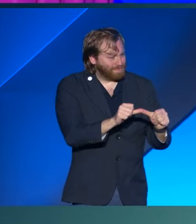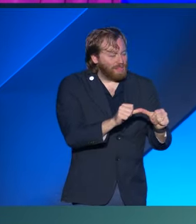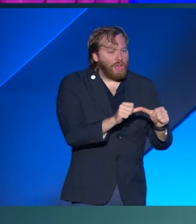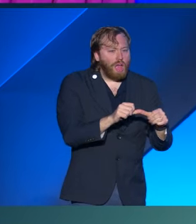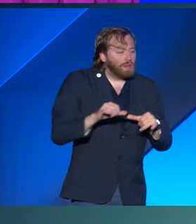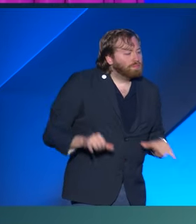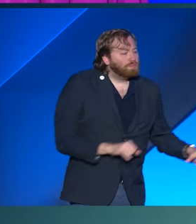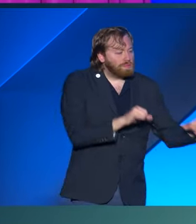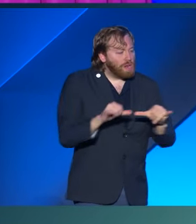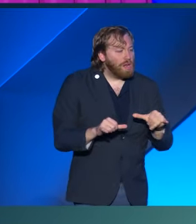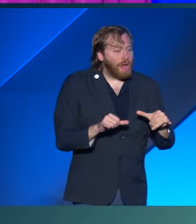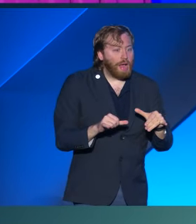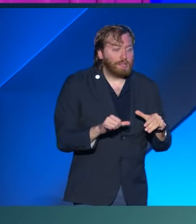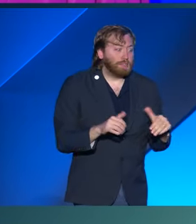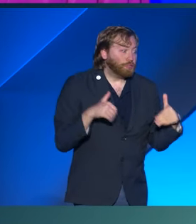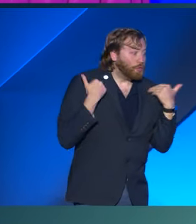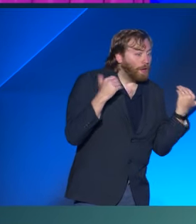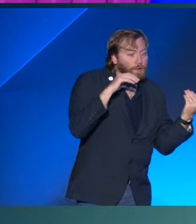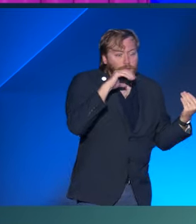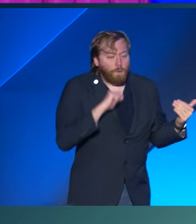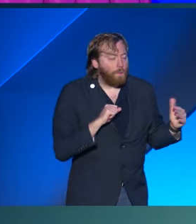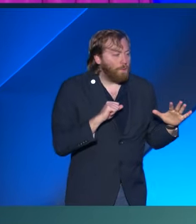backgrounds, and across identities.